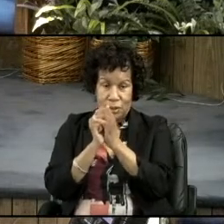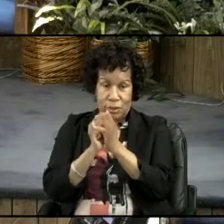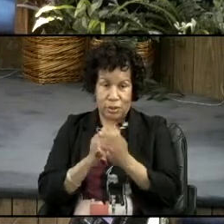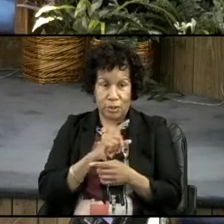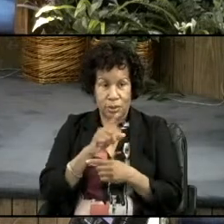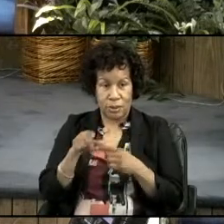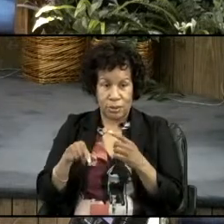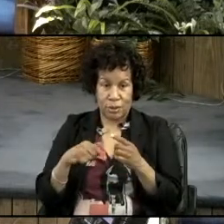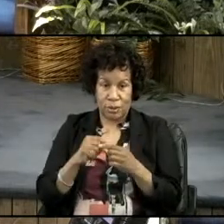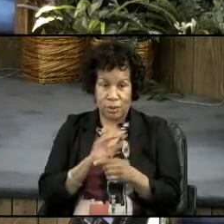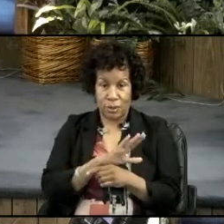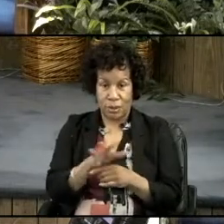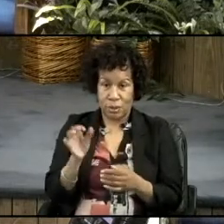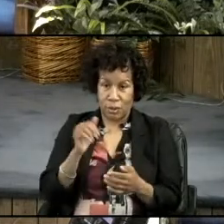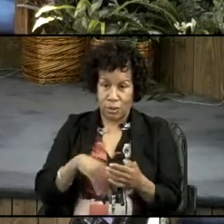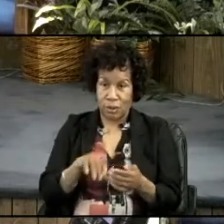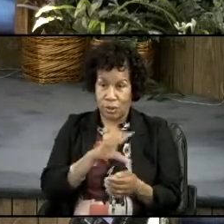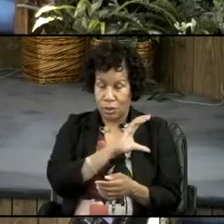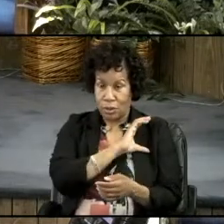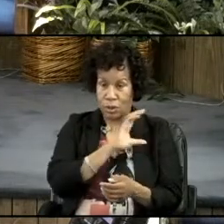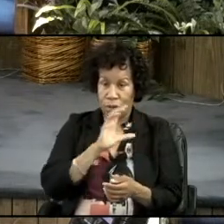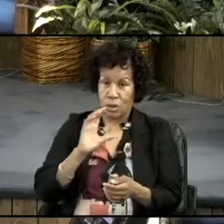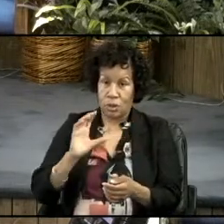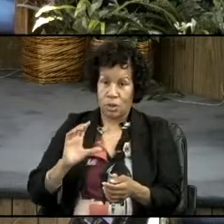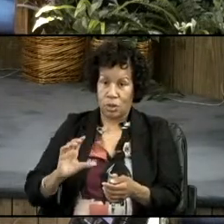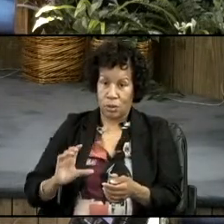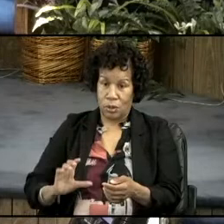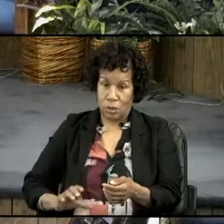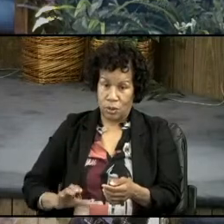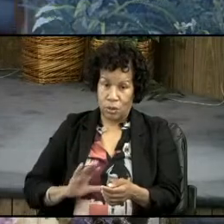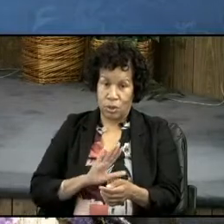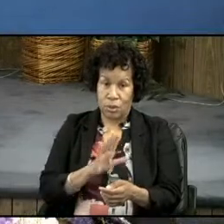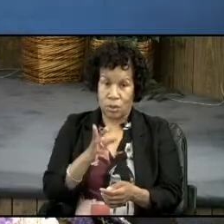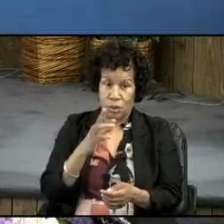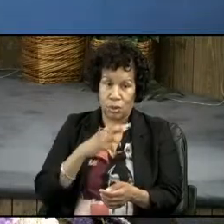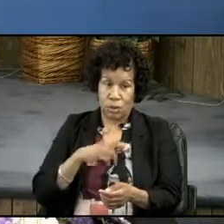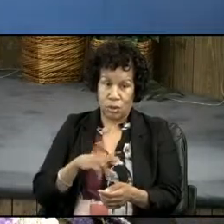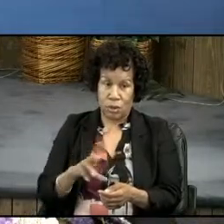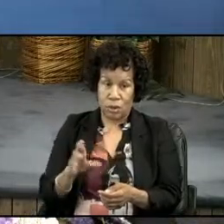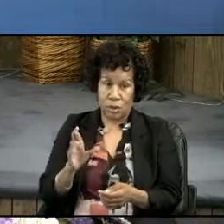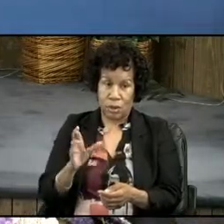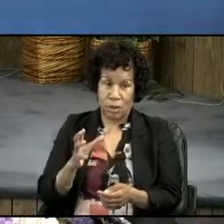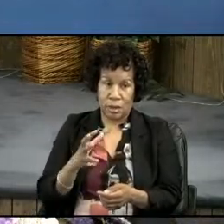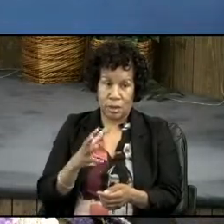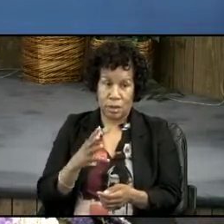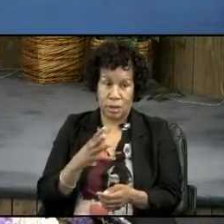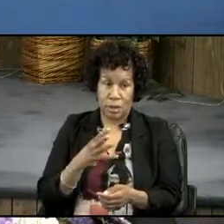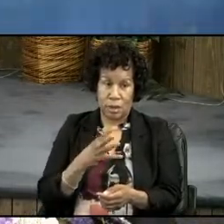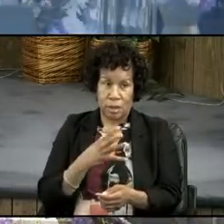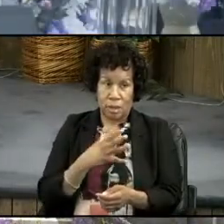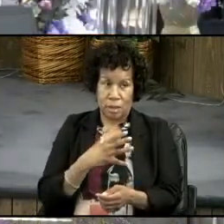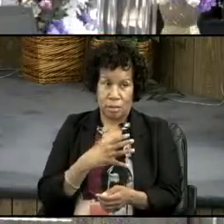When you're in Christ, you're not hungry for somebody else's position.